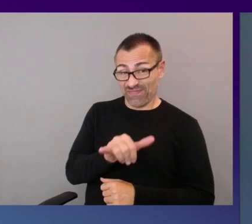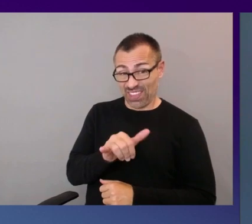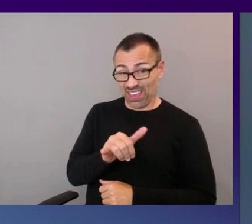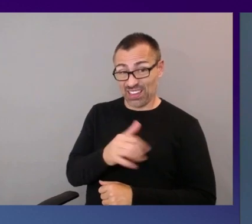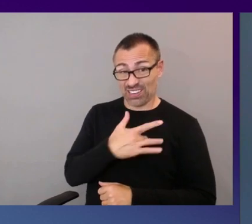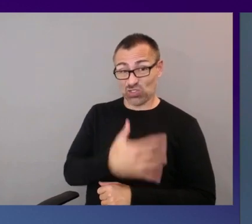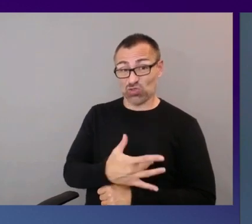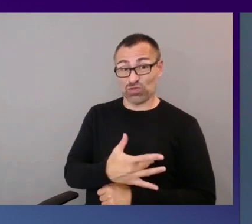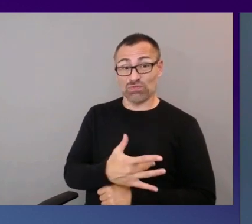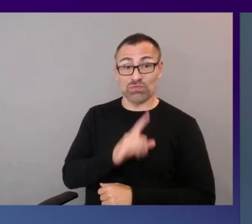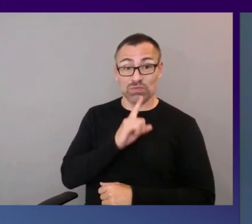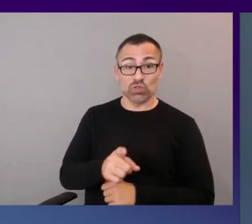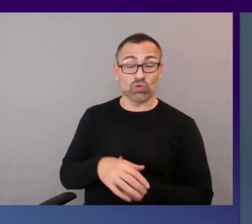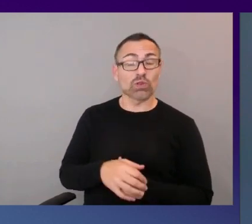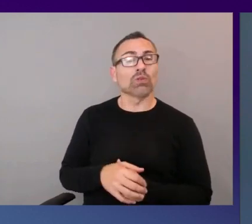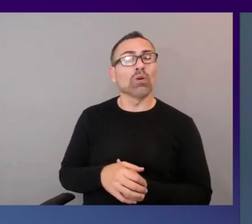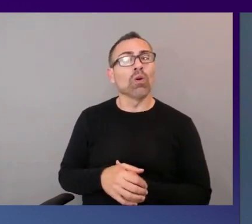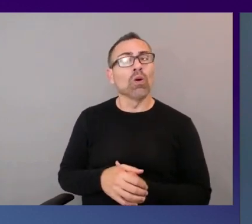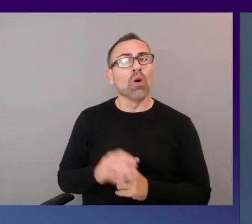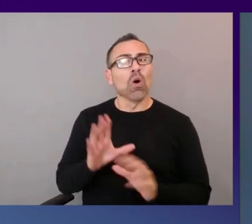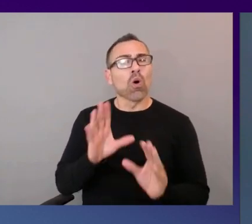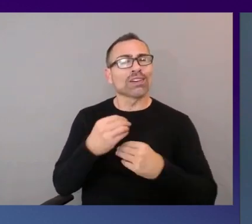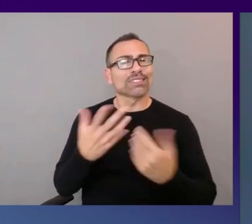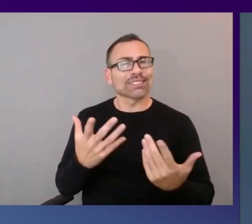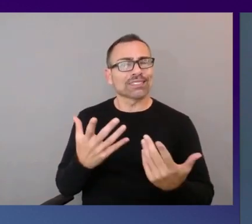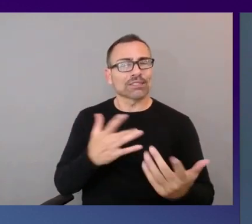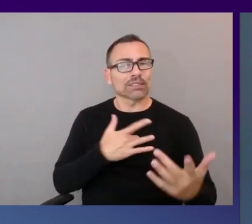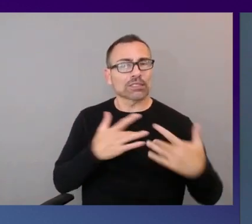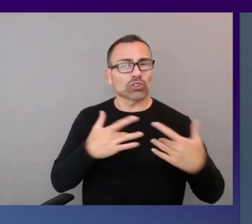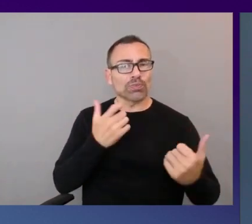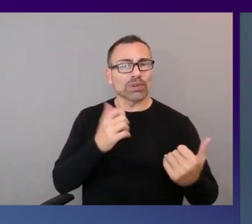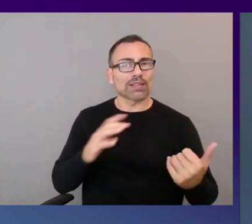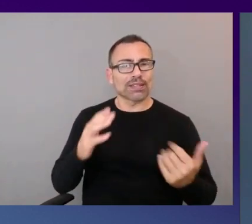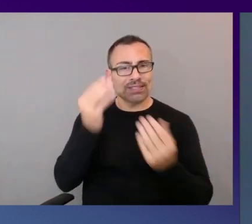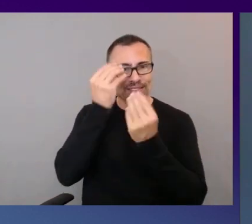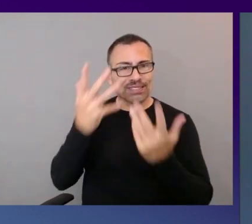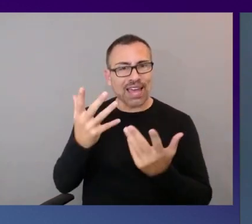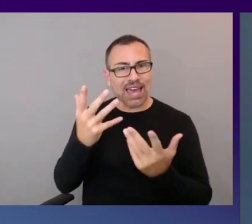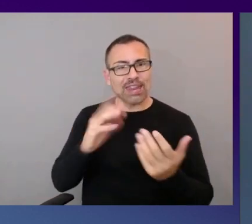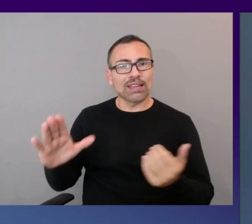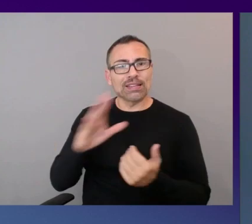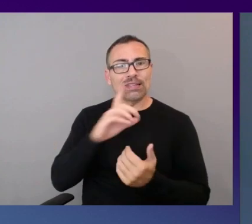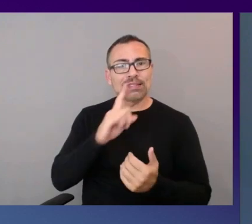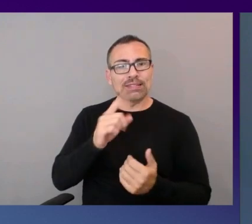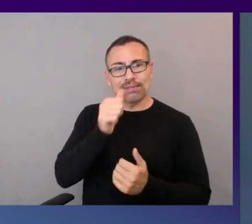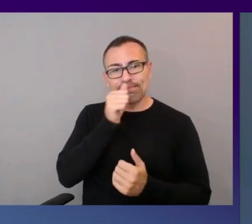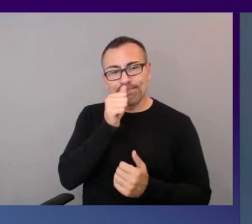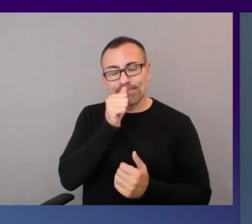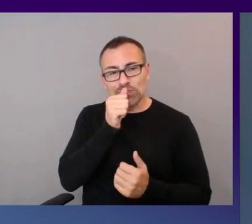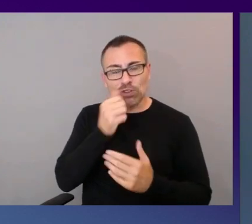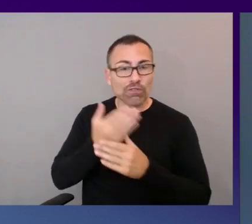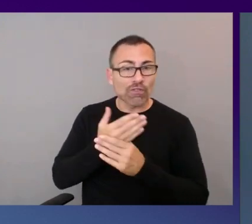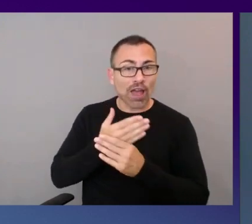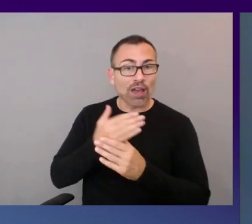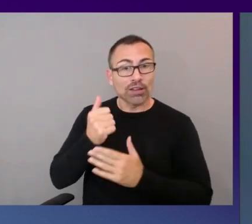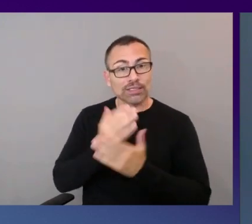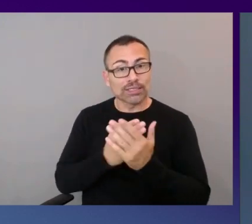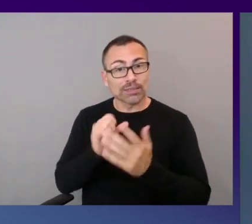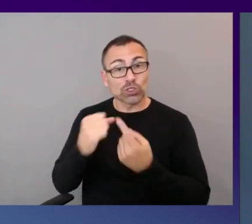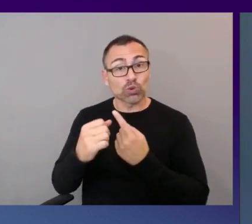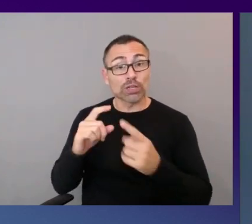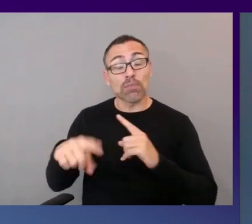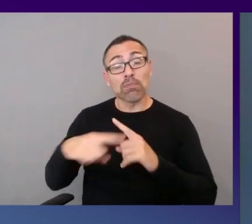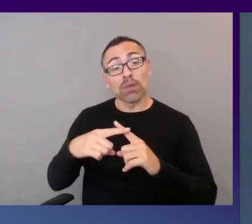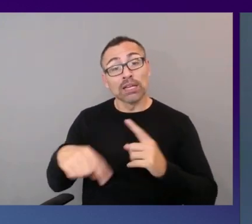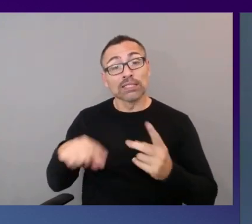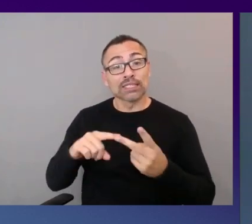concerned. Of course, data is their a secret sauce in some cases, but it's also their competitive advantage and